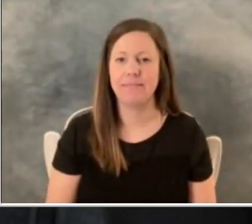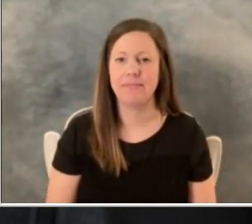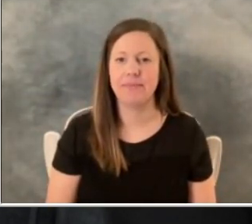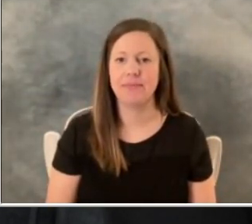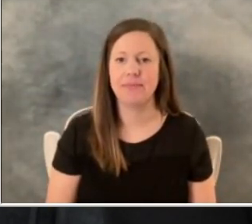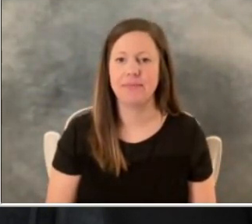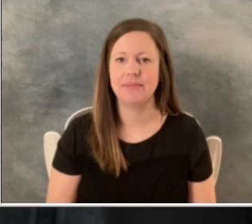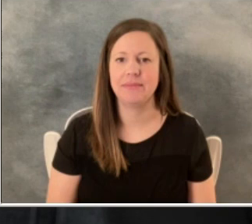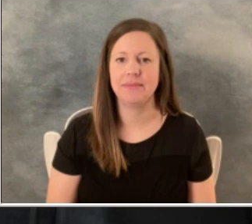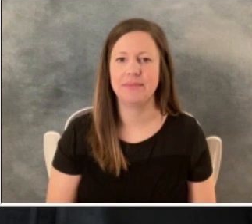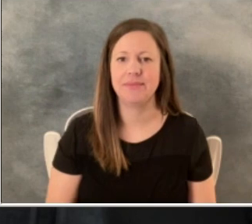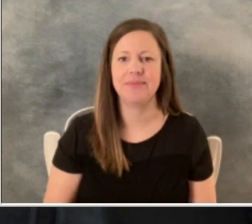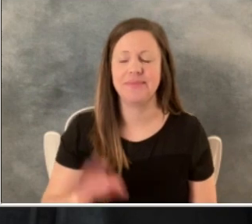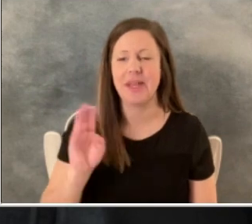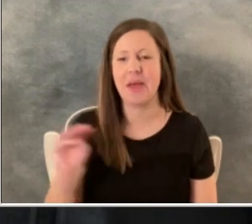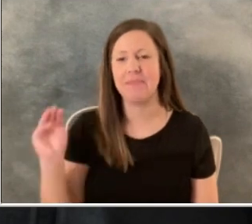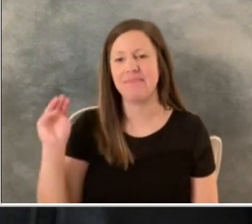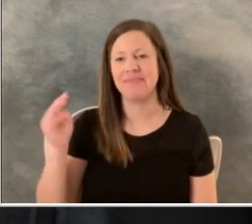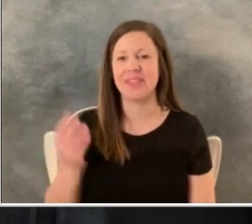I guess just